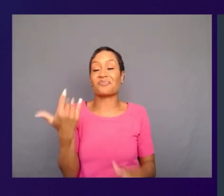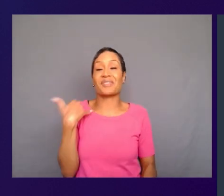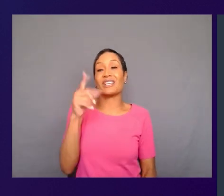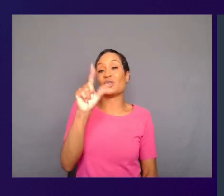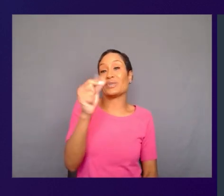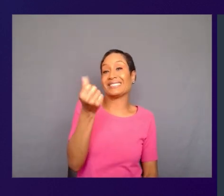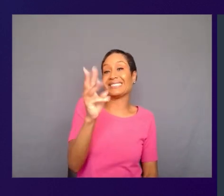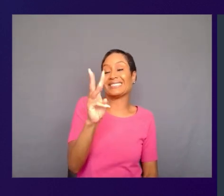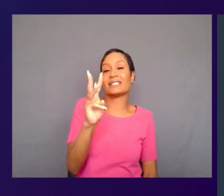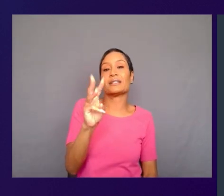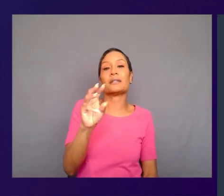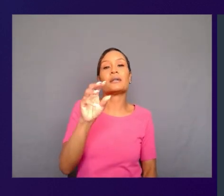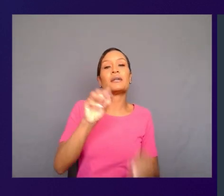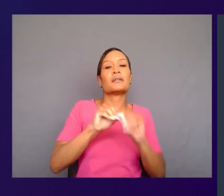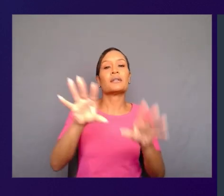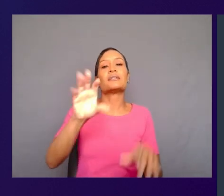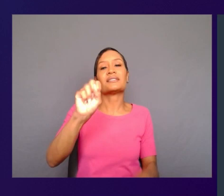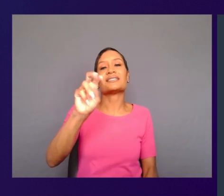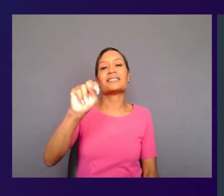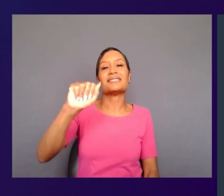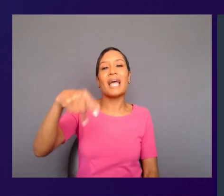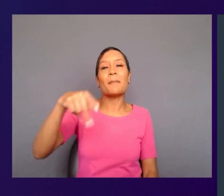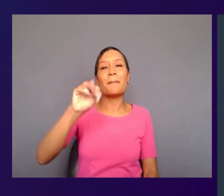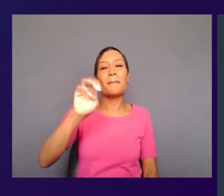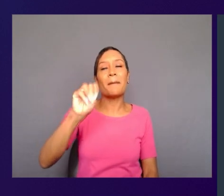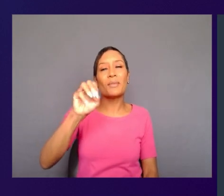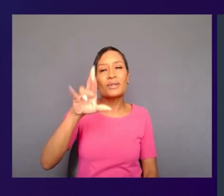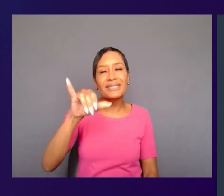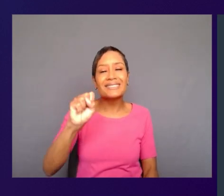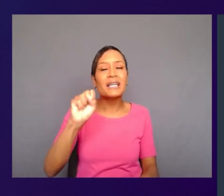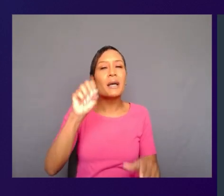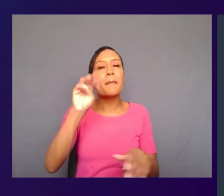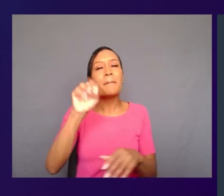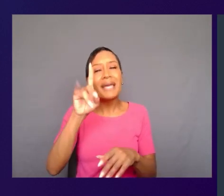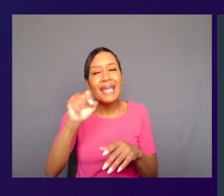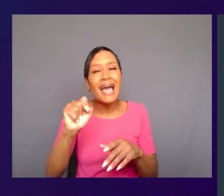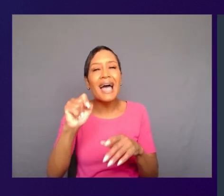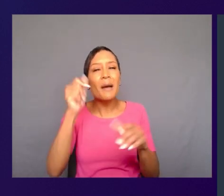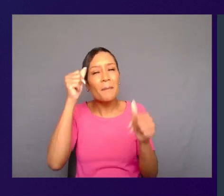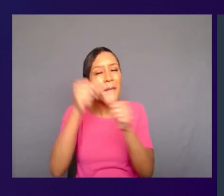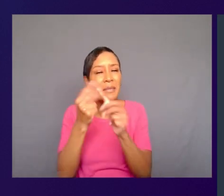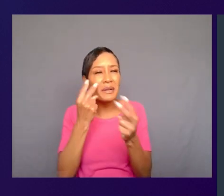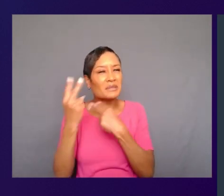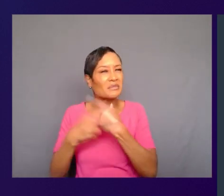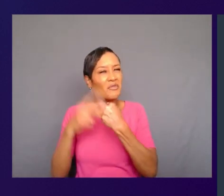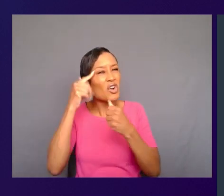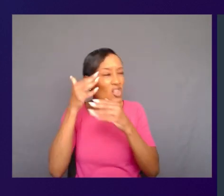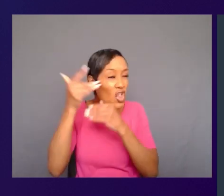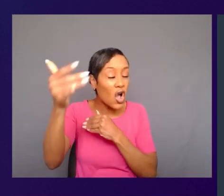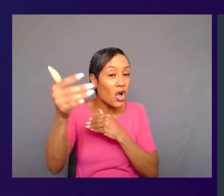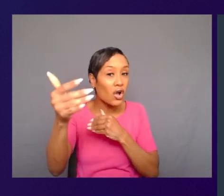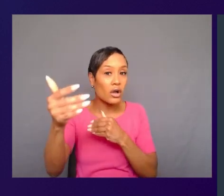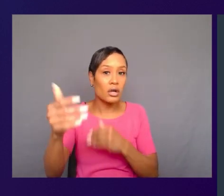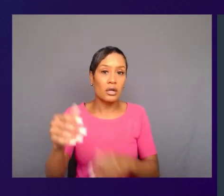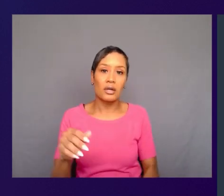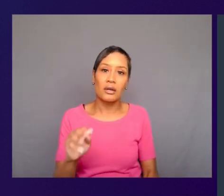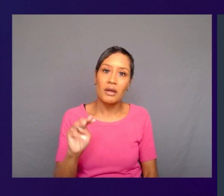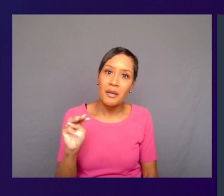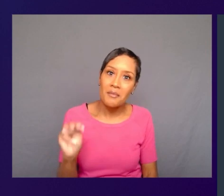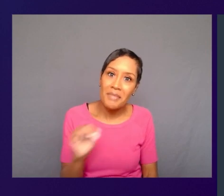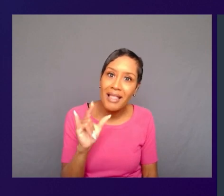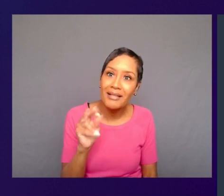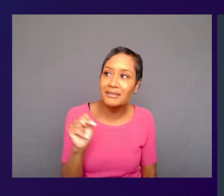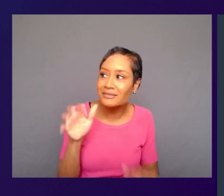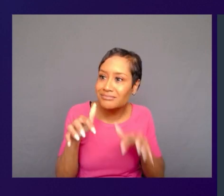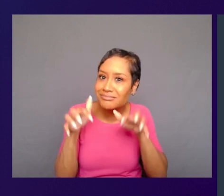Snap Memories, where you can store media and memories for the long haul. Now, as you can imagine, with millions of users and all of